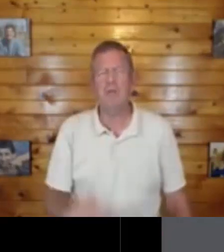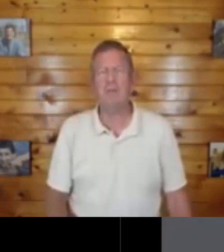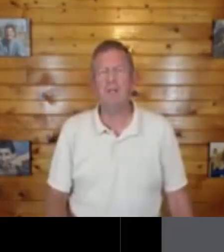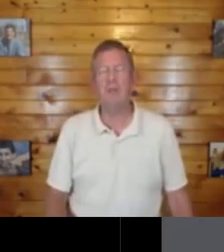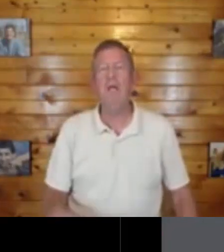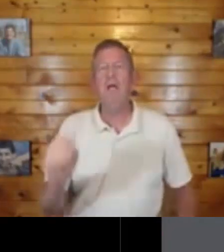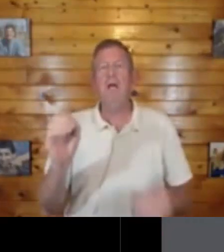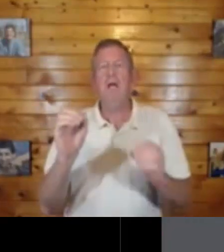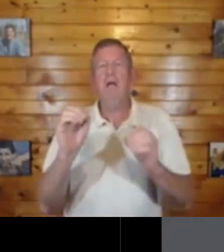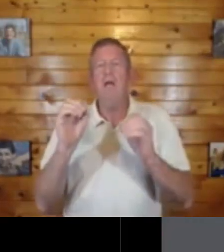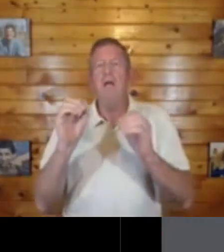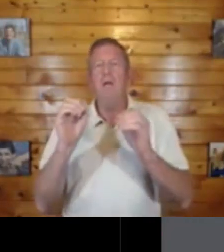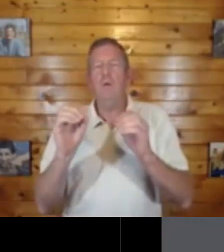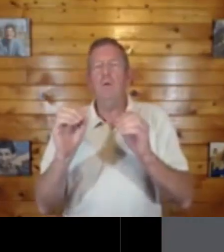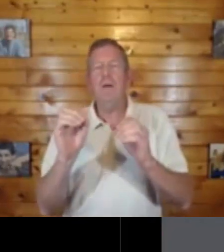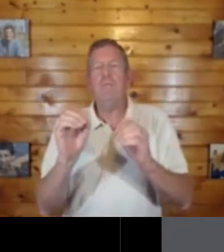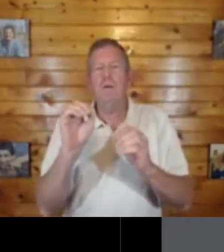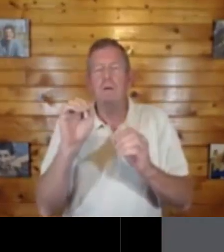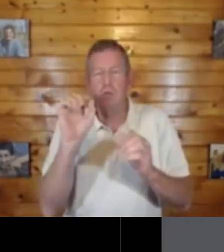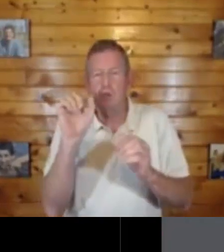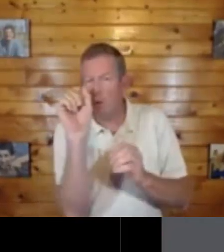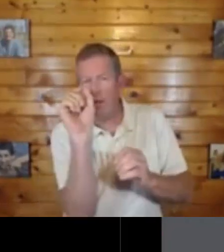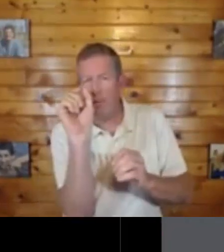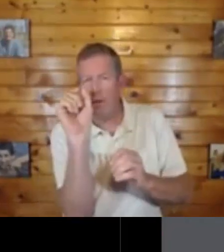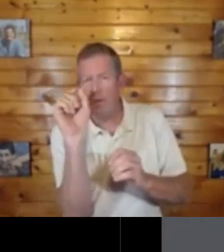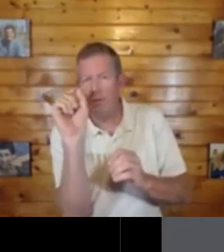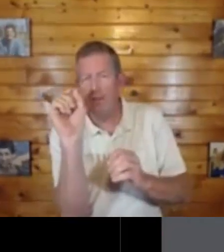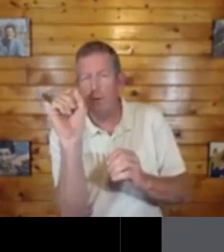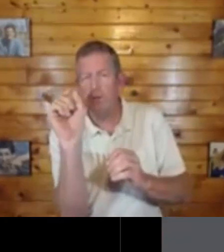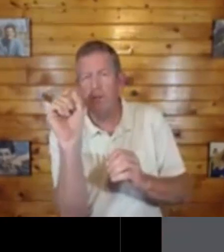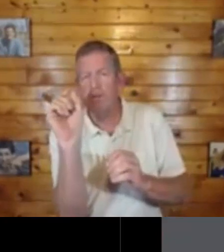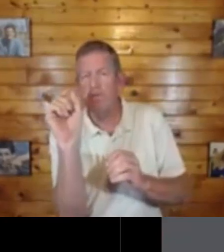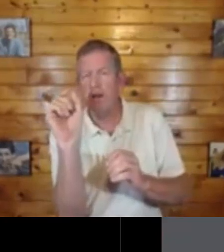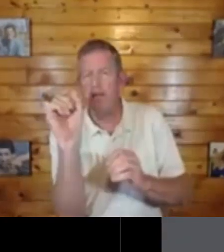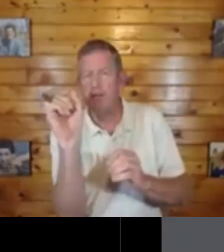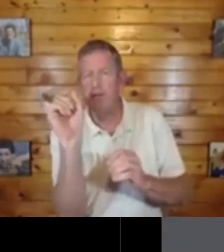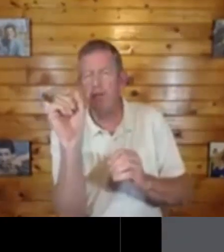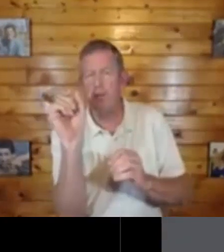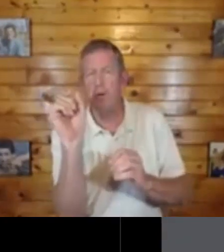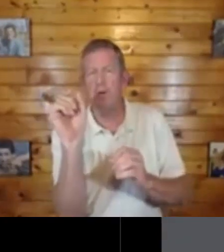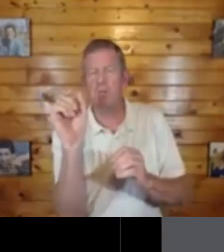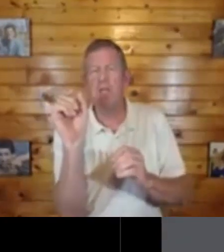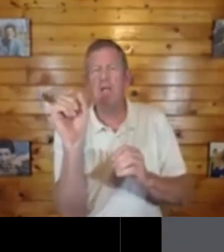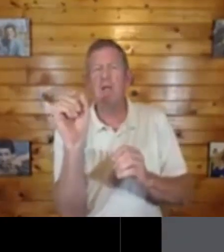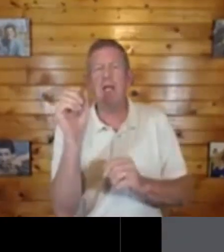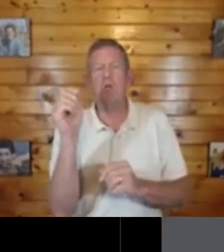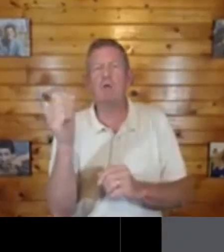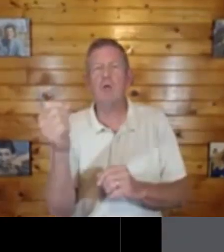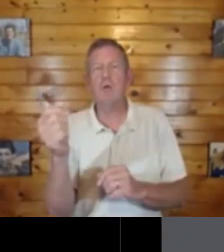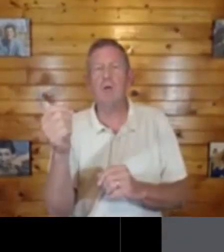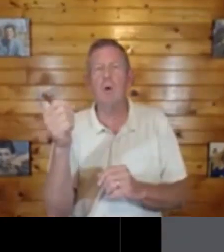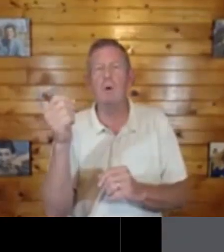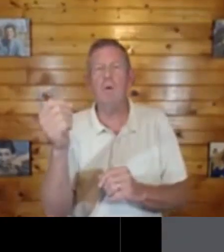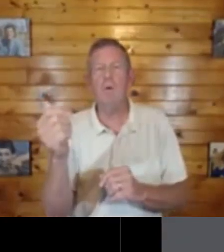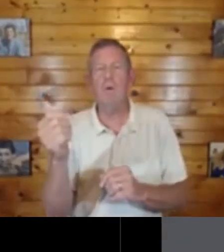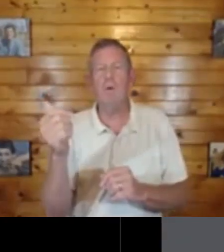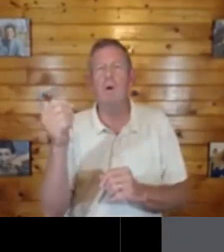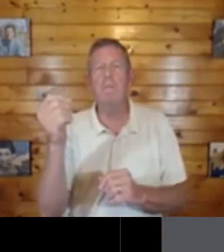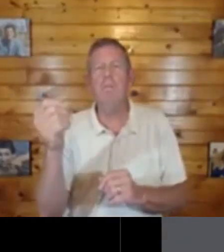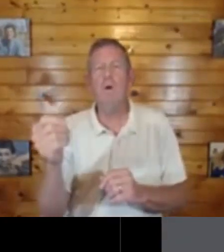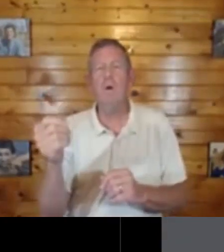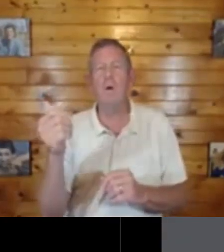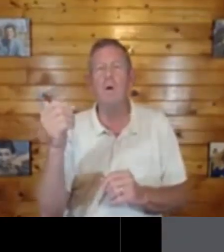little bit of a generalization. You have short little words, two-letter words, almost invariably two-letter words, like je, or